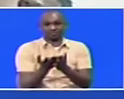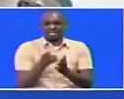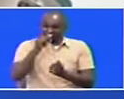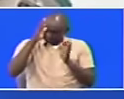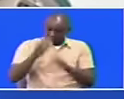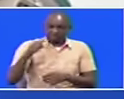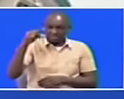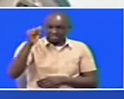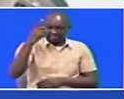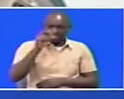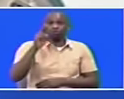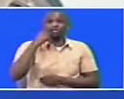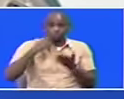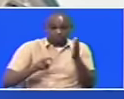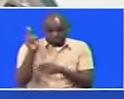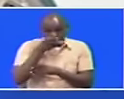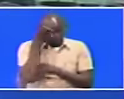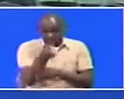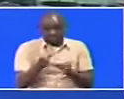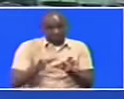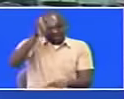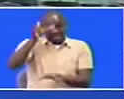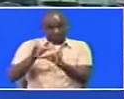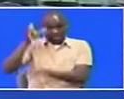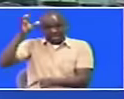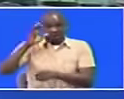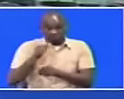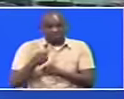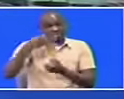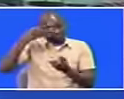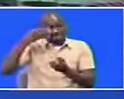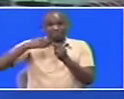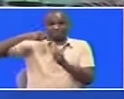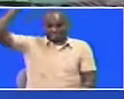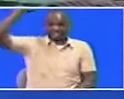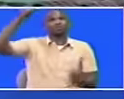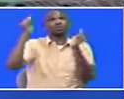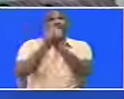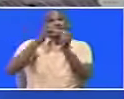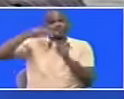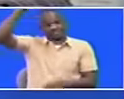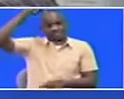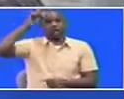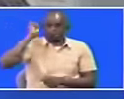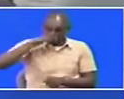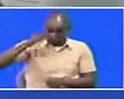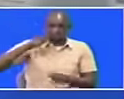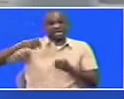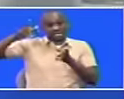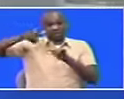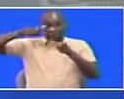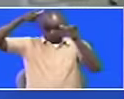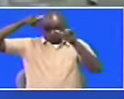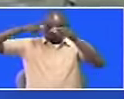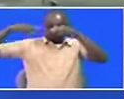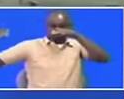Gitau is talking about the use of such pillars ranging from 3 meters to 10 meters to suspend the railway above